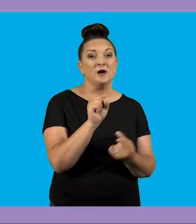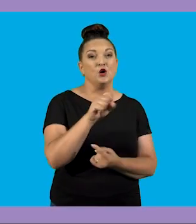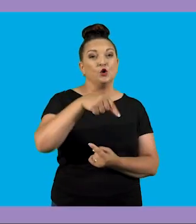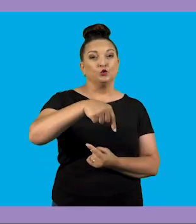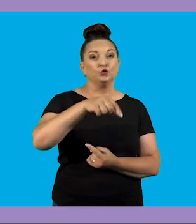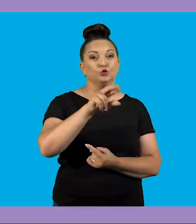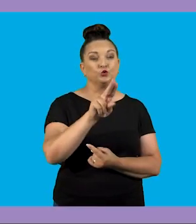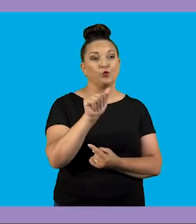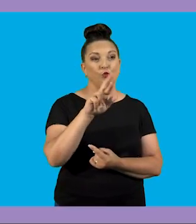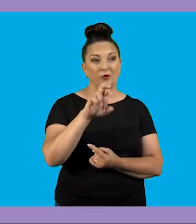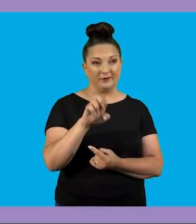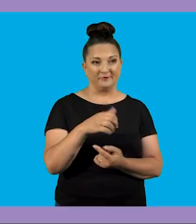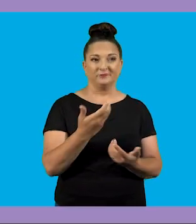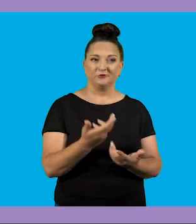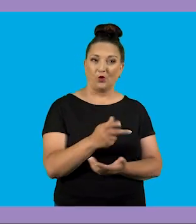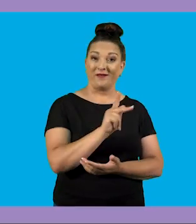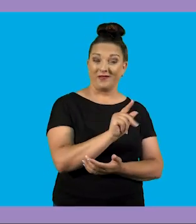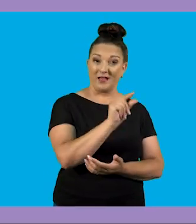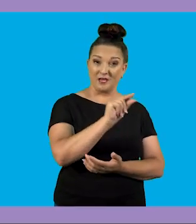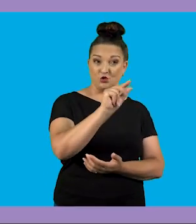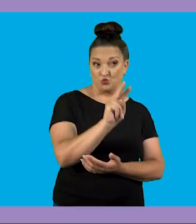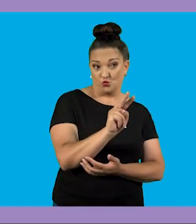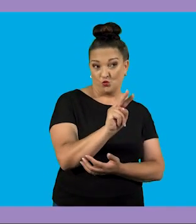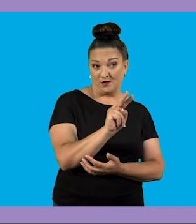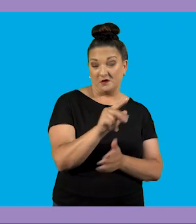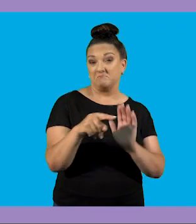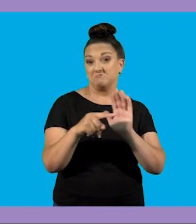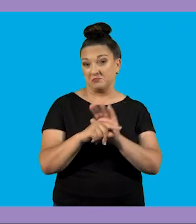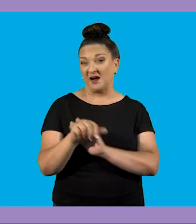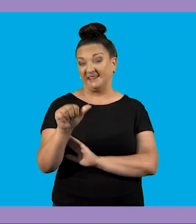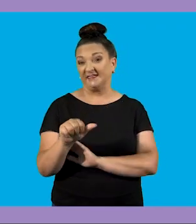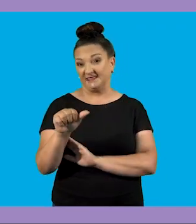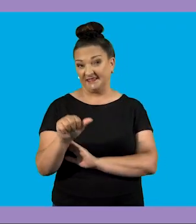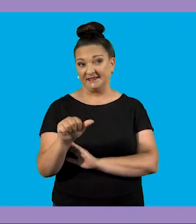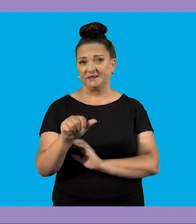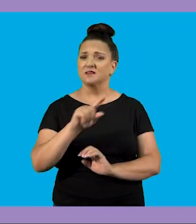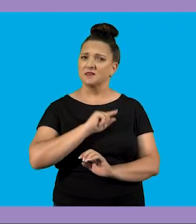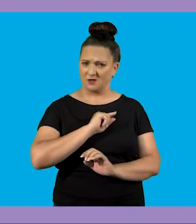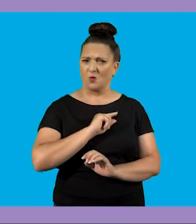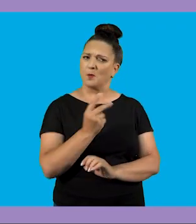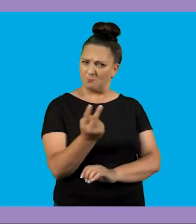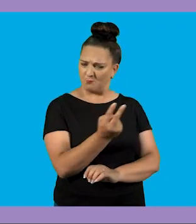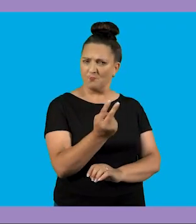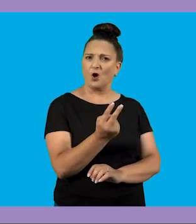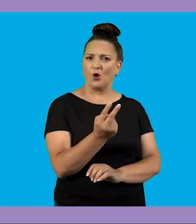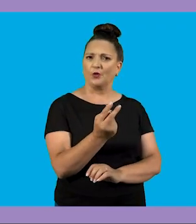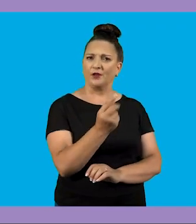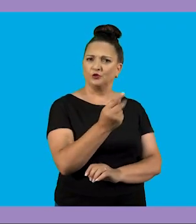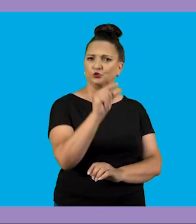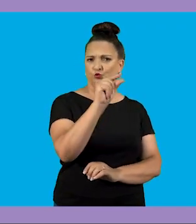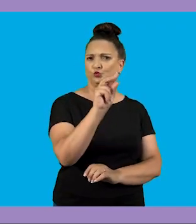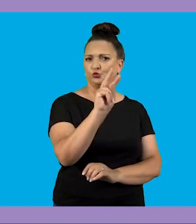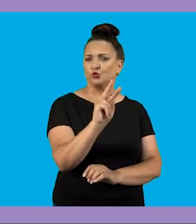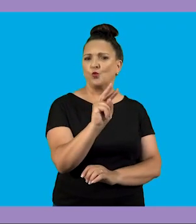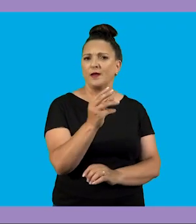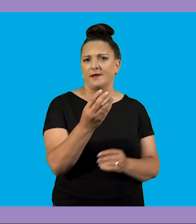So here we go, we have k squared minus 16. Now both of them are square numbers, so we are going to have two brackets that are